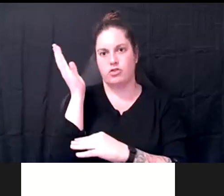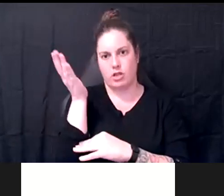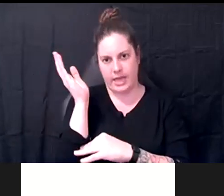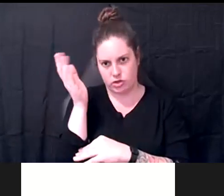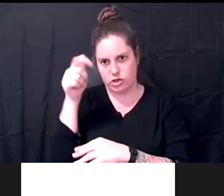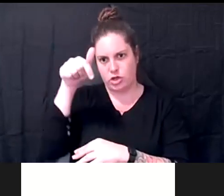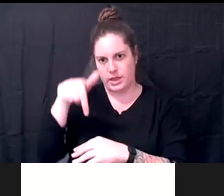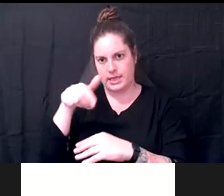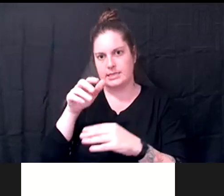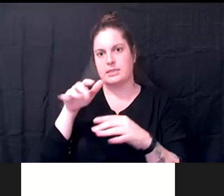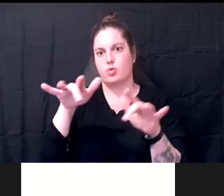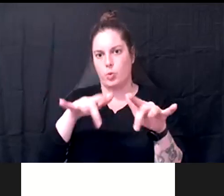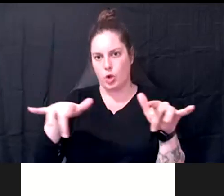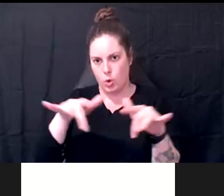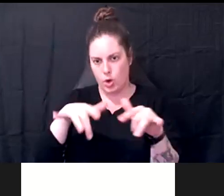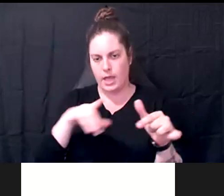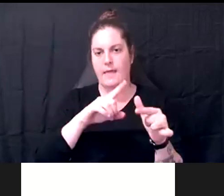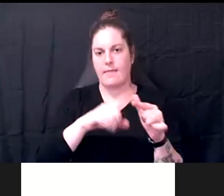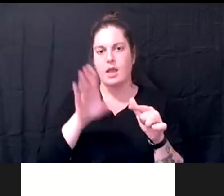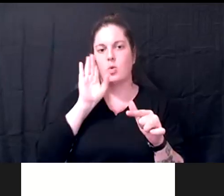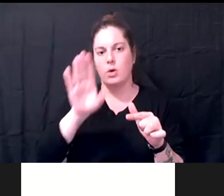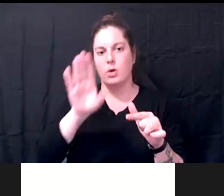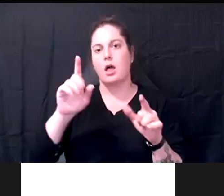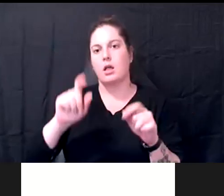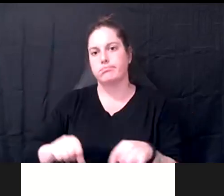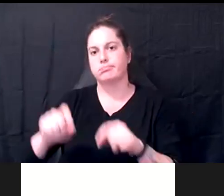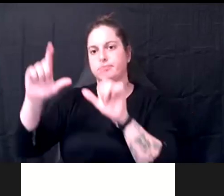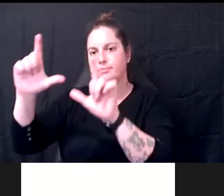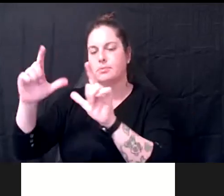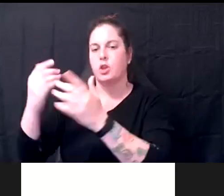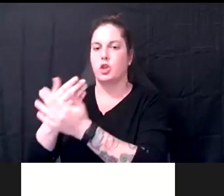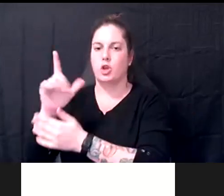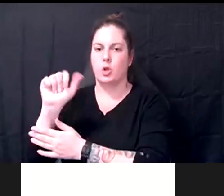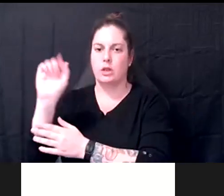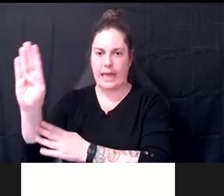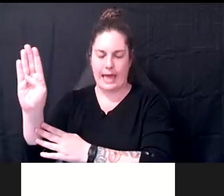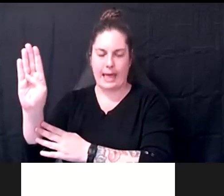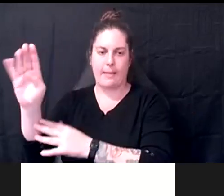recording, and then I'm gonna go into the lab class link and you can join me there just for a few and I'll answer that